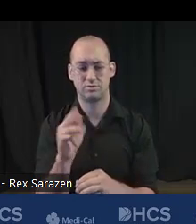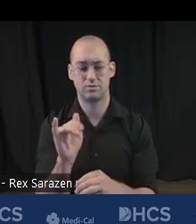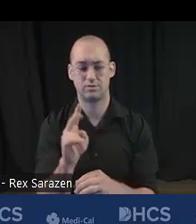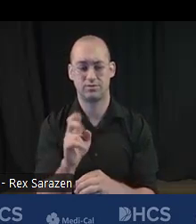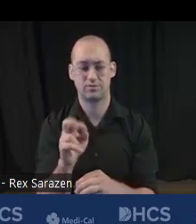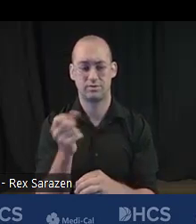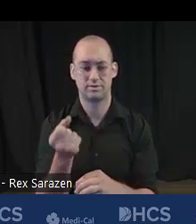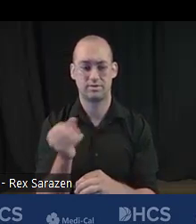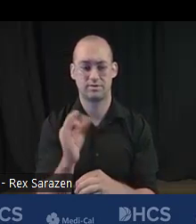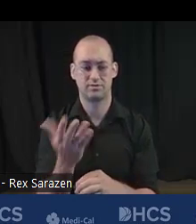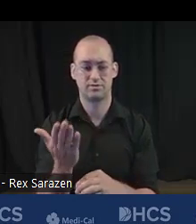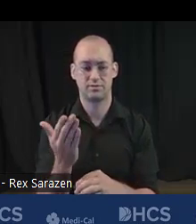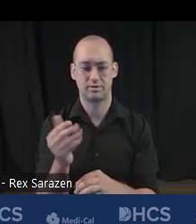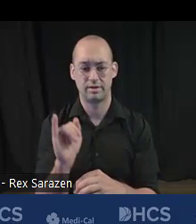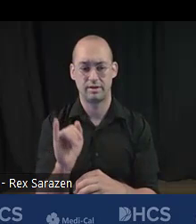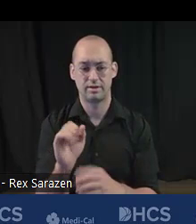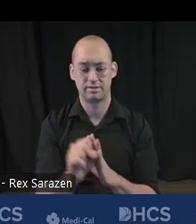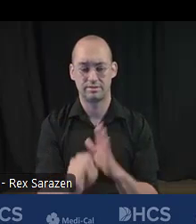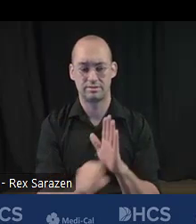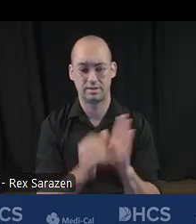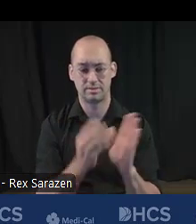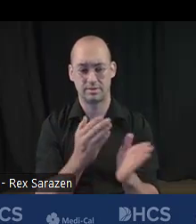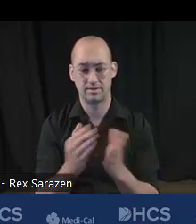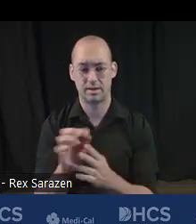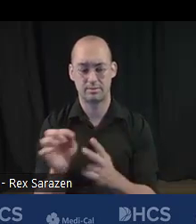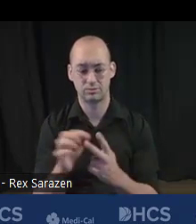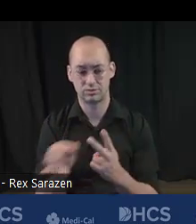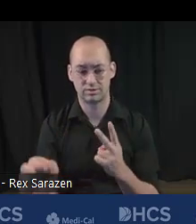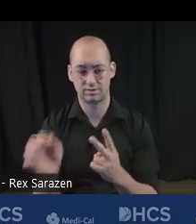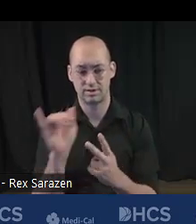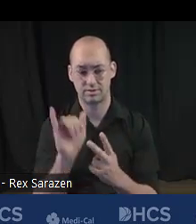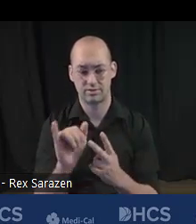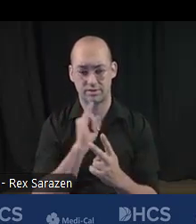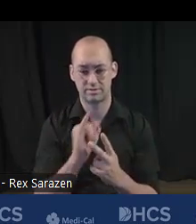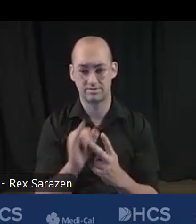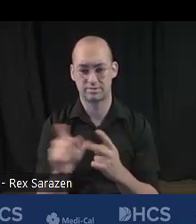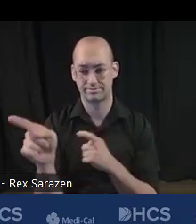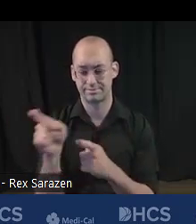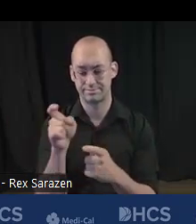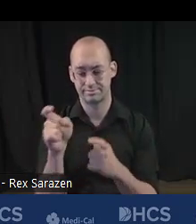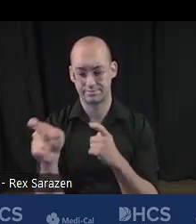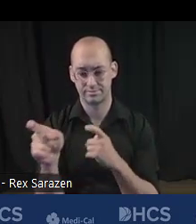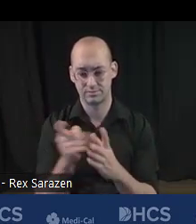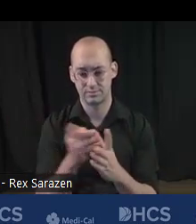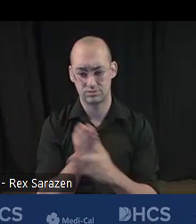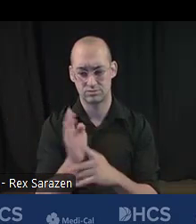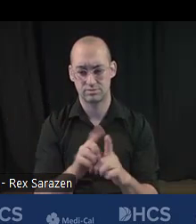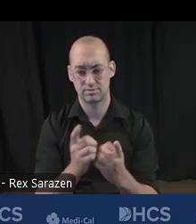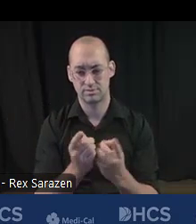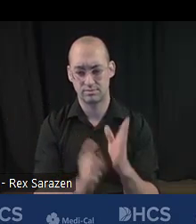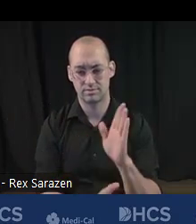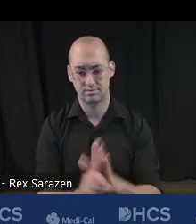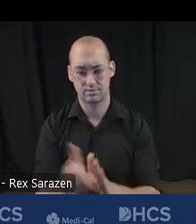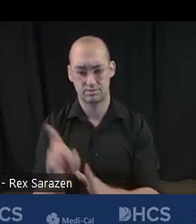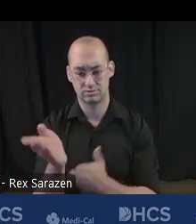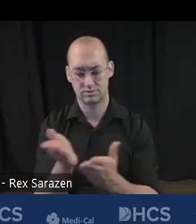1915I state plan option that are administered through the Department of Developmental Services